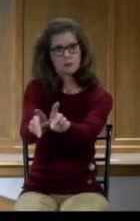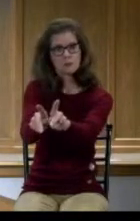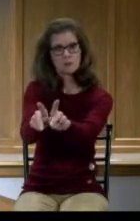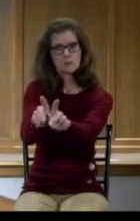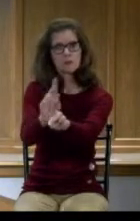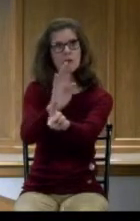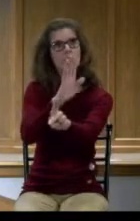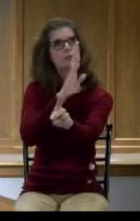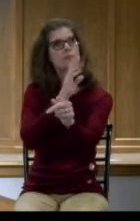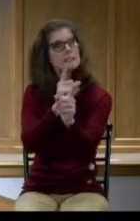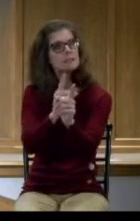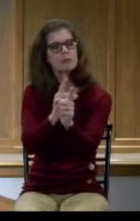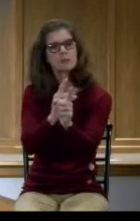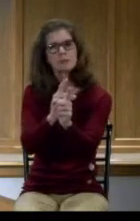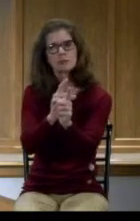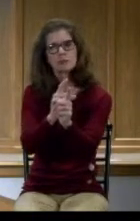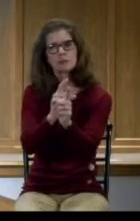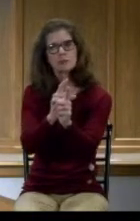or for your best friend.